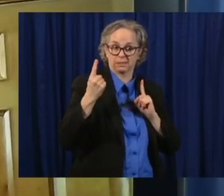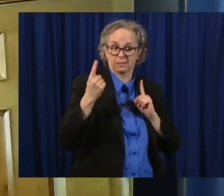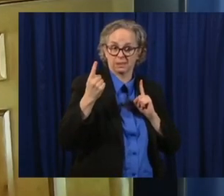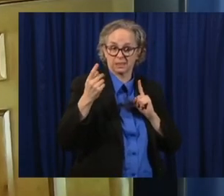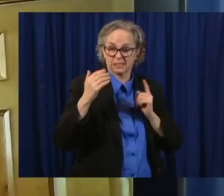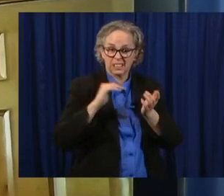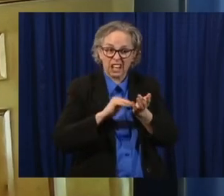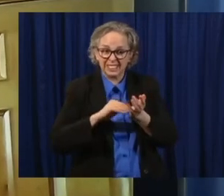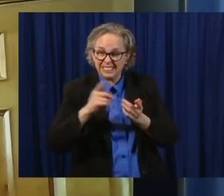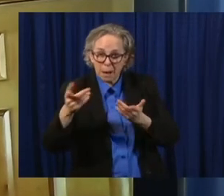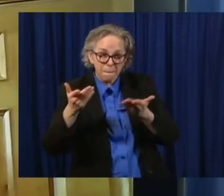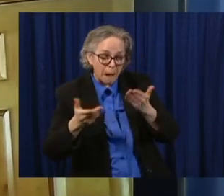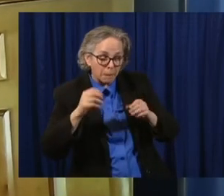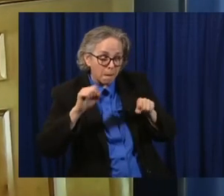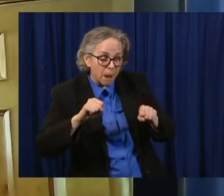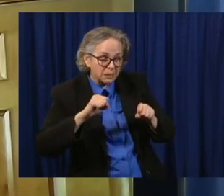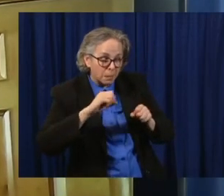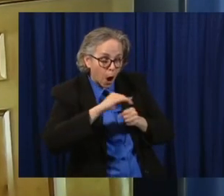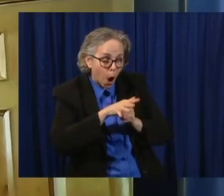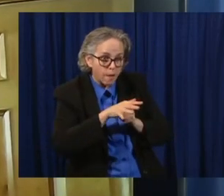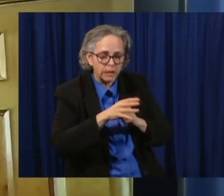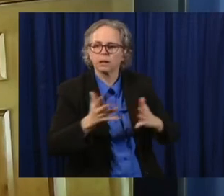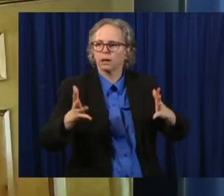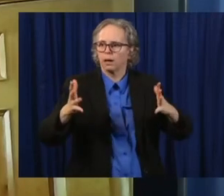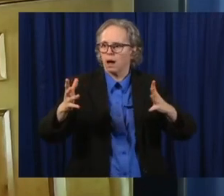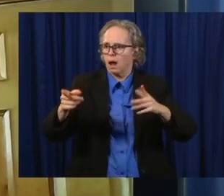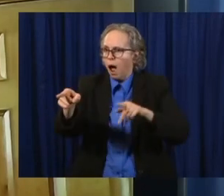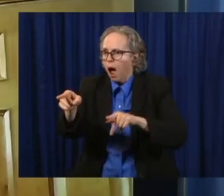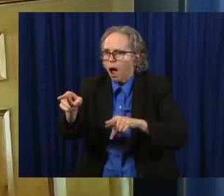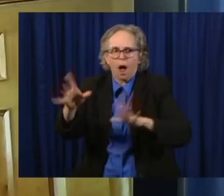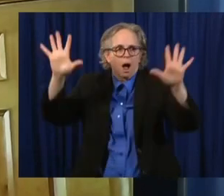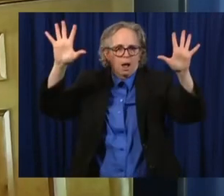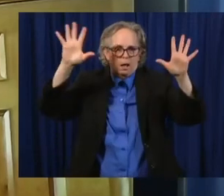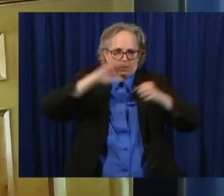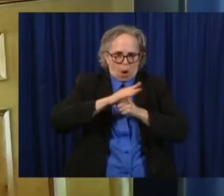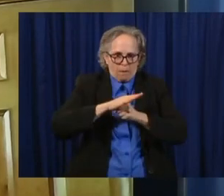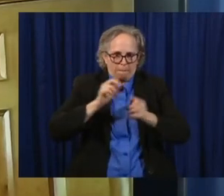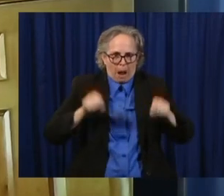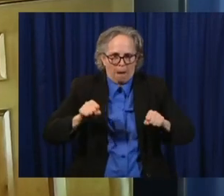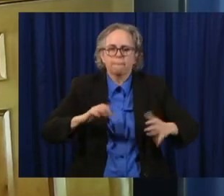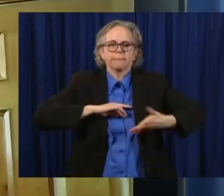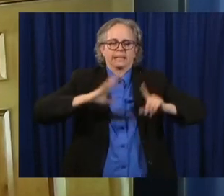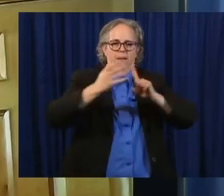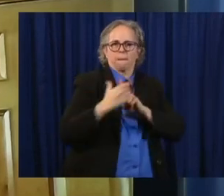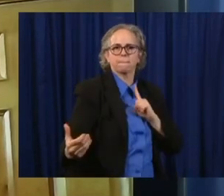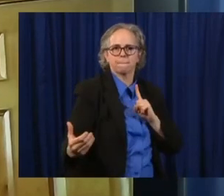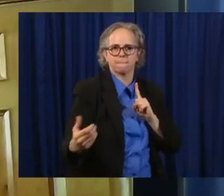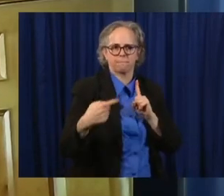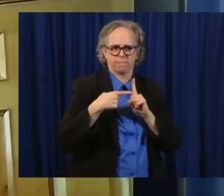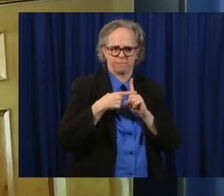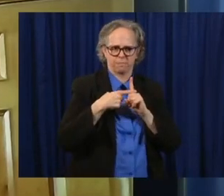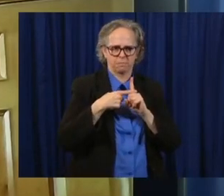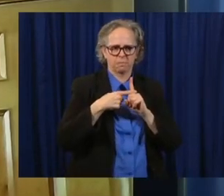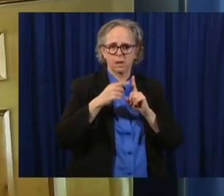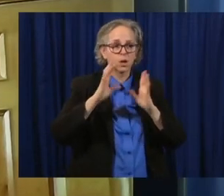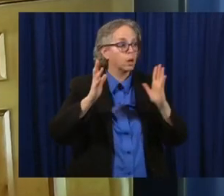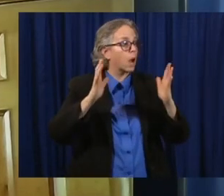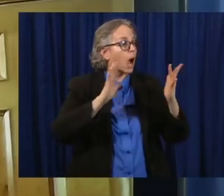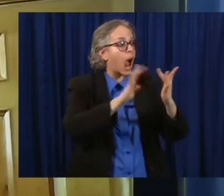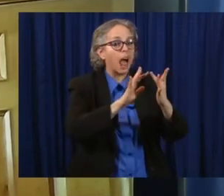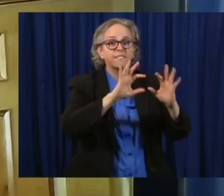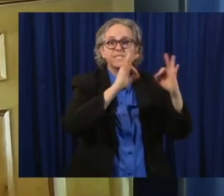that he should really be away from everybody else. He should be isolated in his house. He shouldn't have contact with his family or